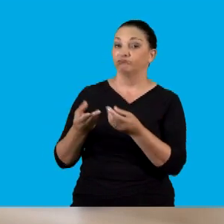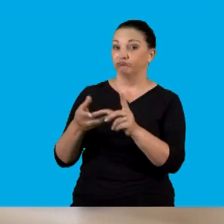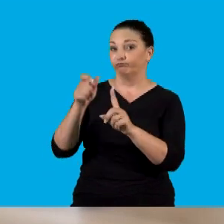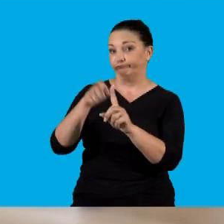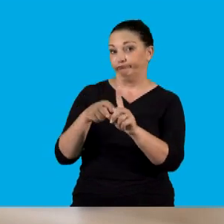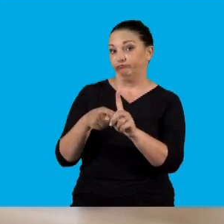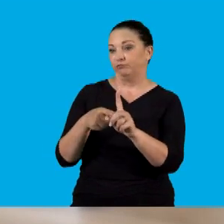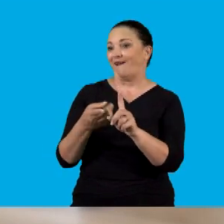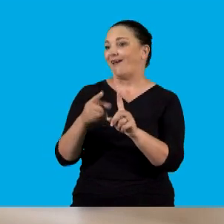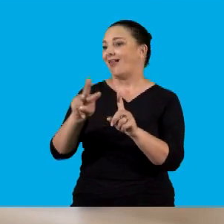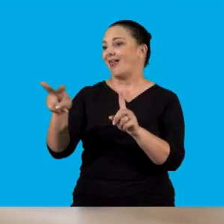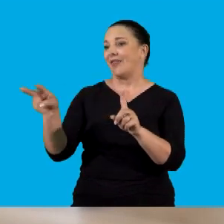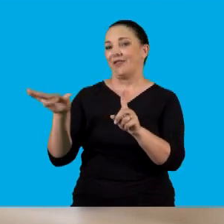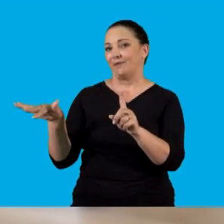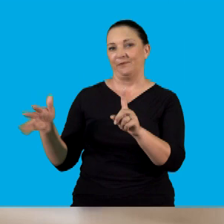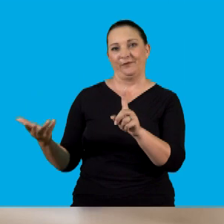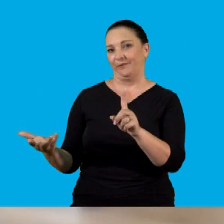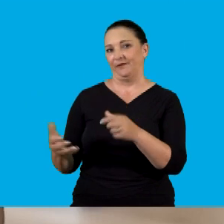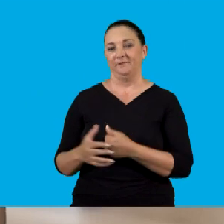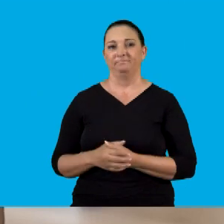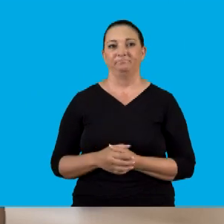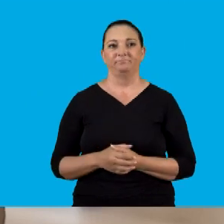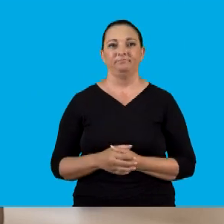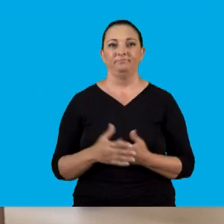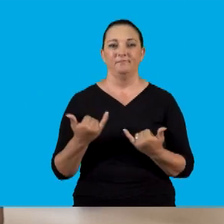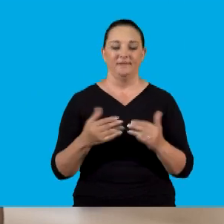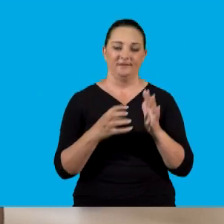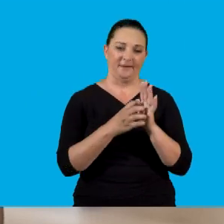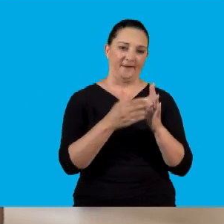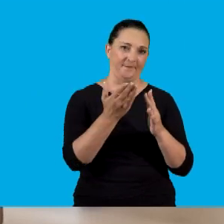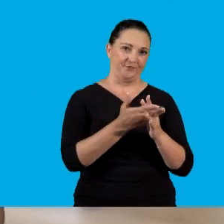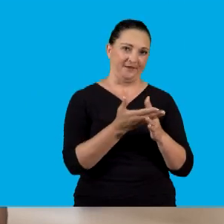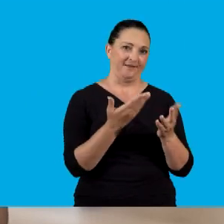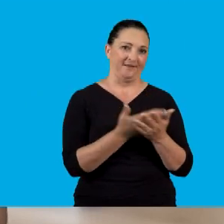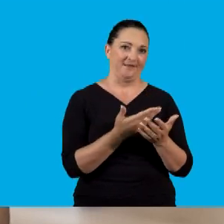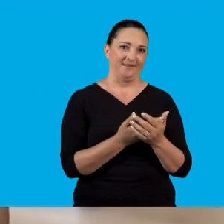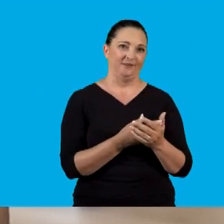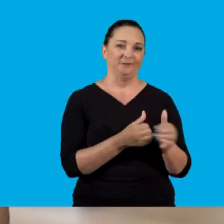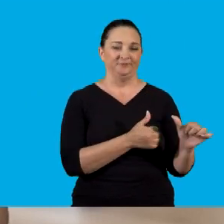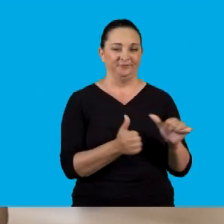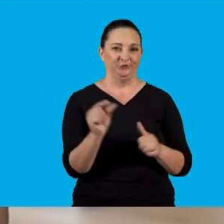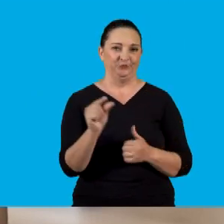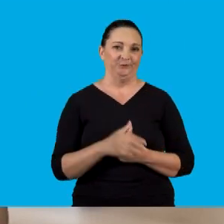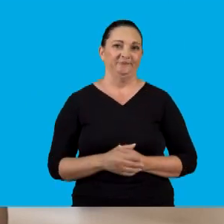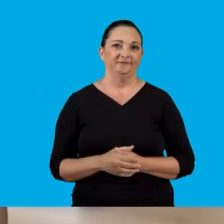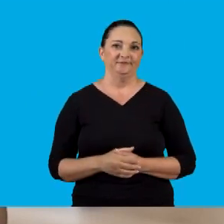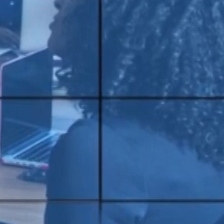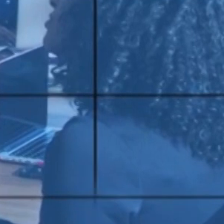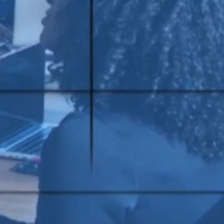not belong to anyone else. Let us just go for a quick ad break and we will be back. See you shortly.